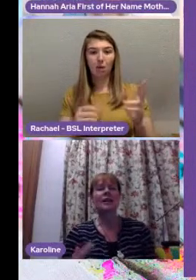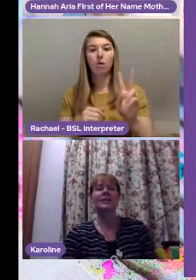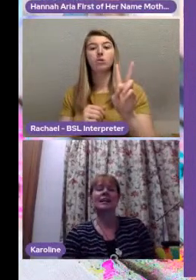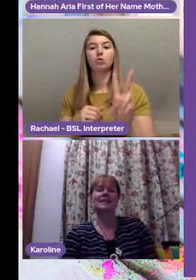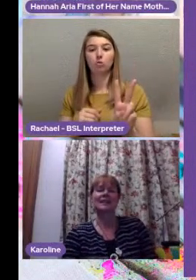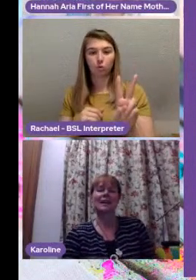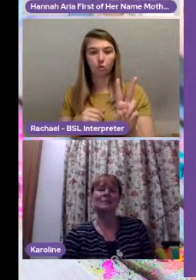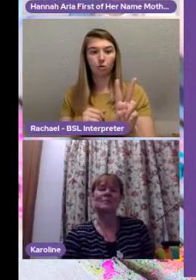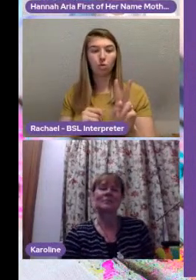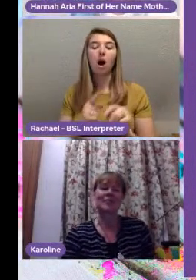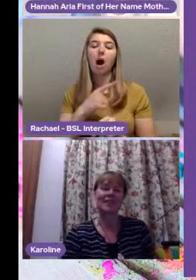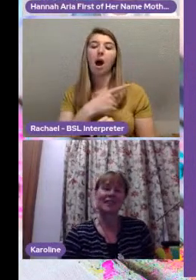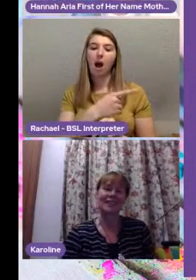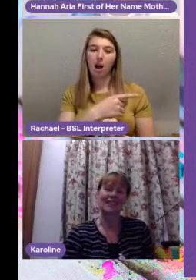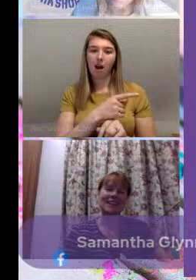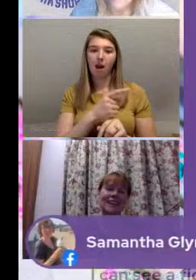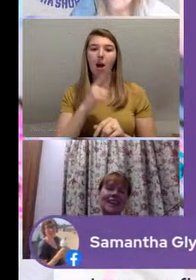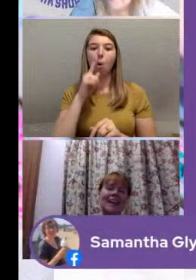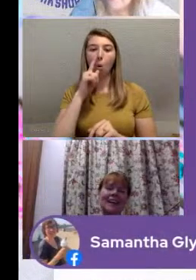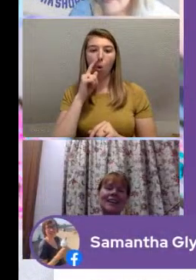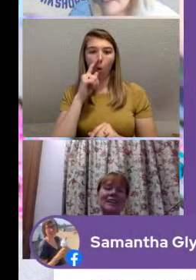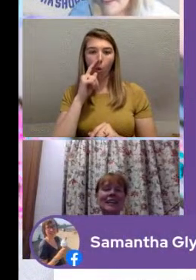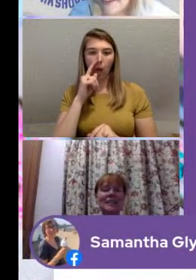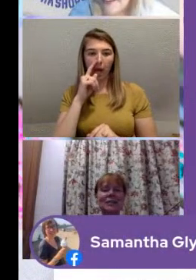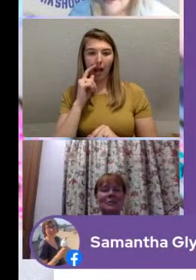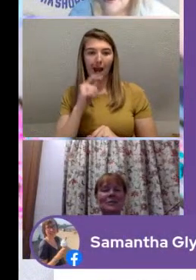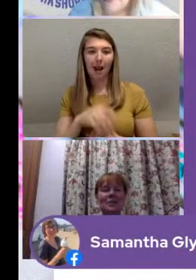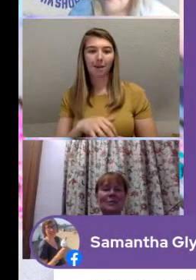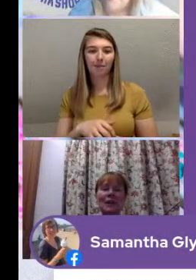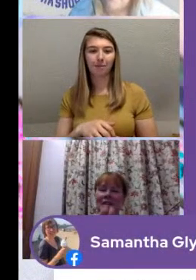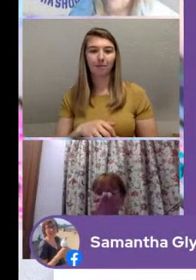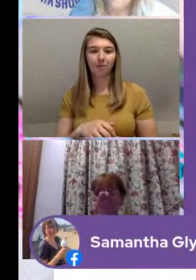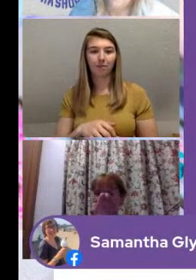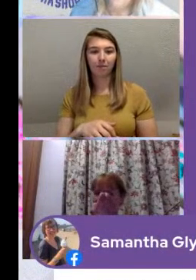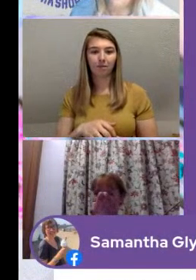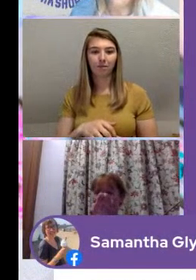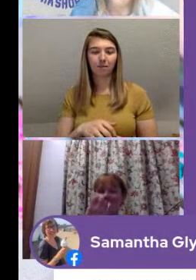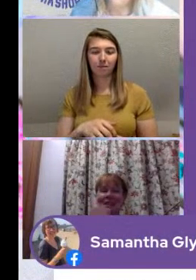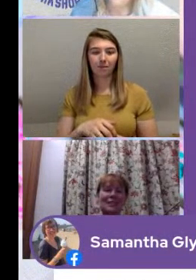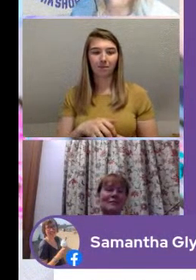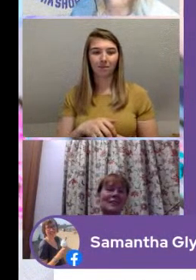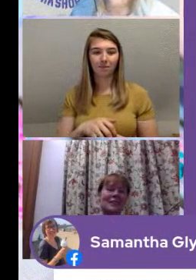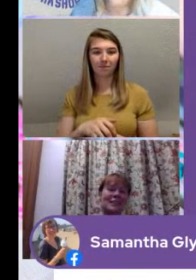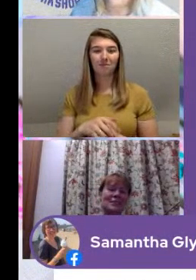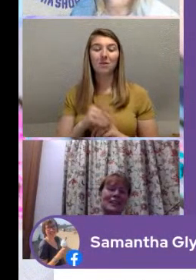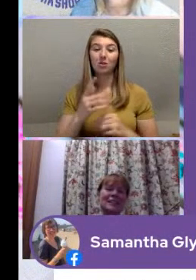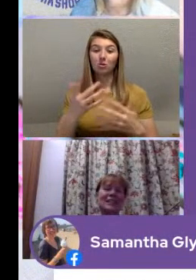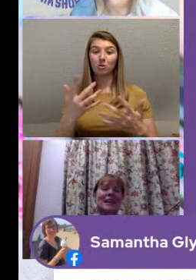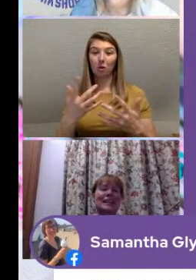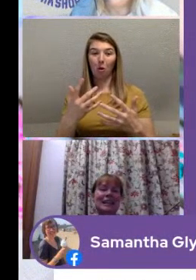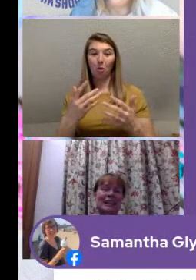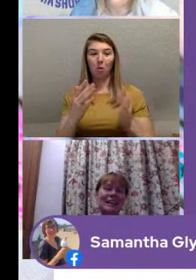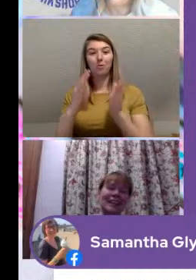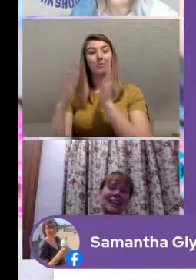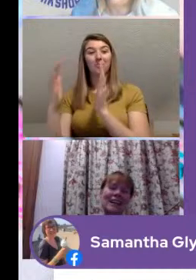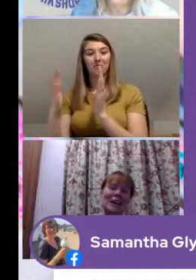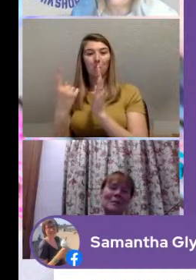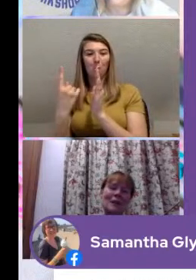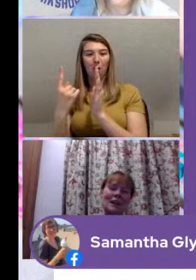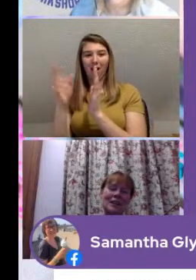there? Oh, here's the other. Here they are. Lovely. Okay, so the one that looks like a really strange